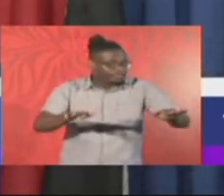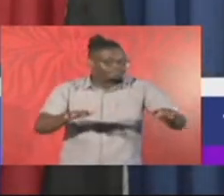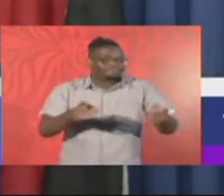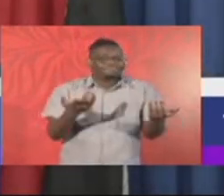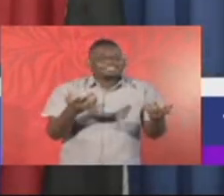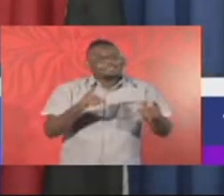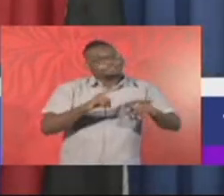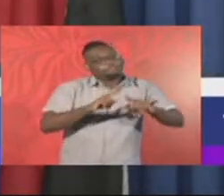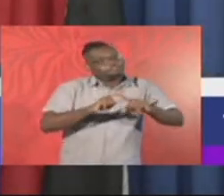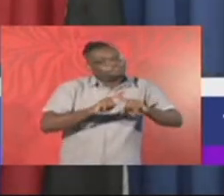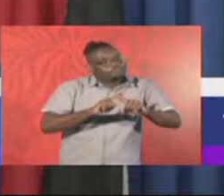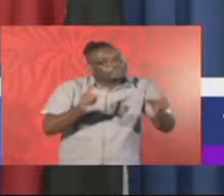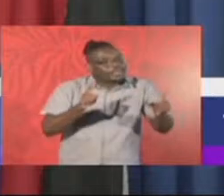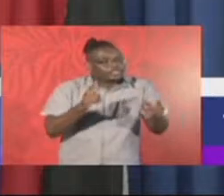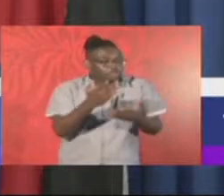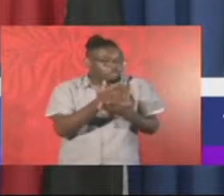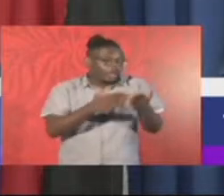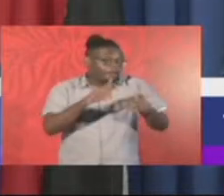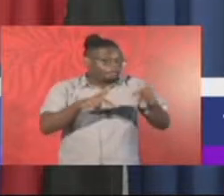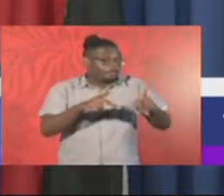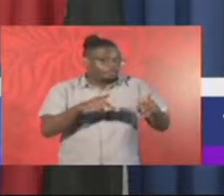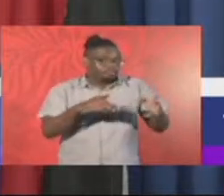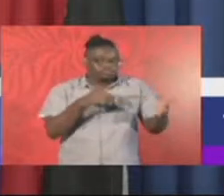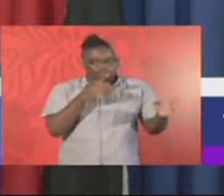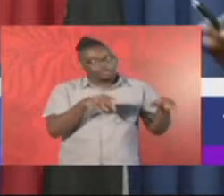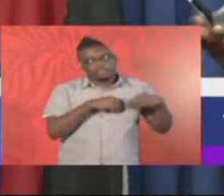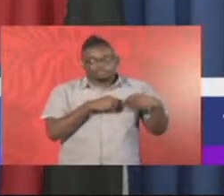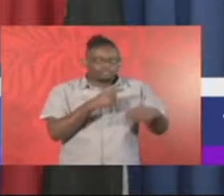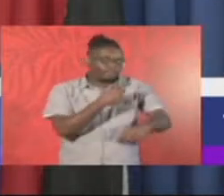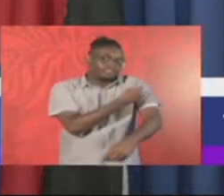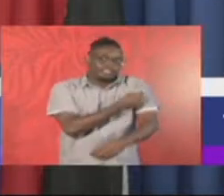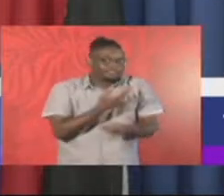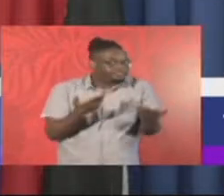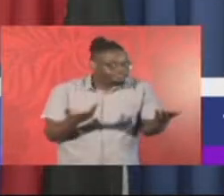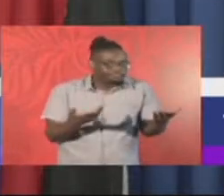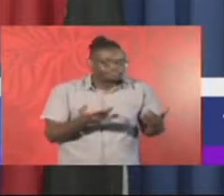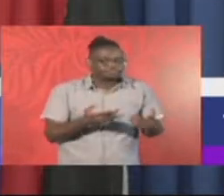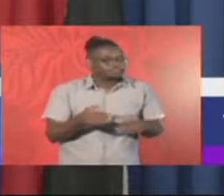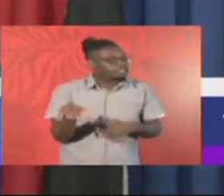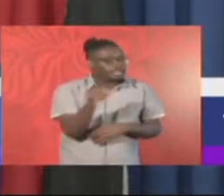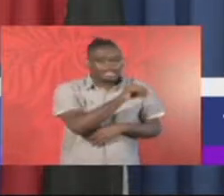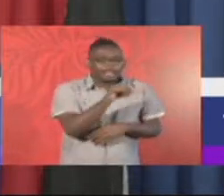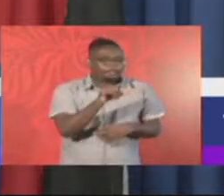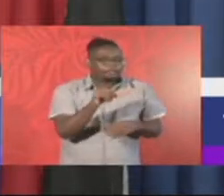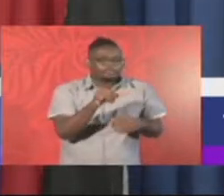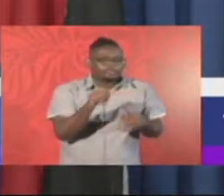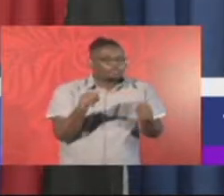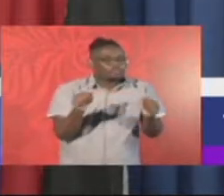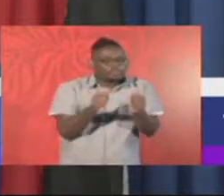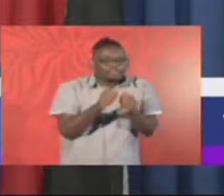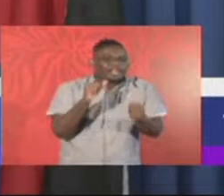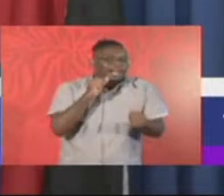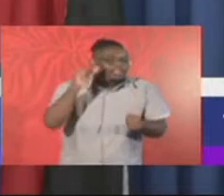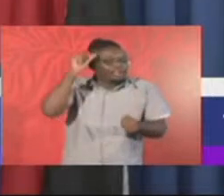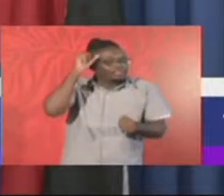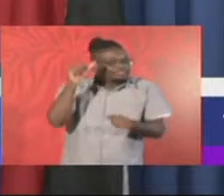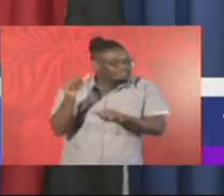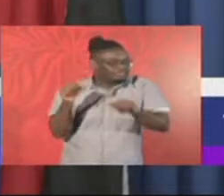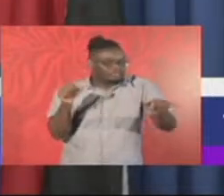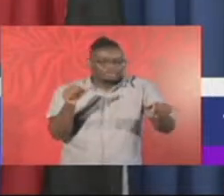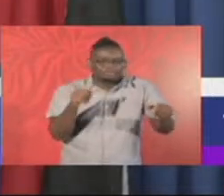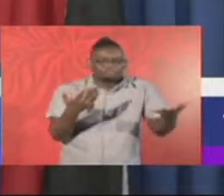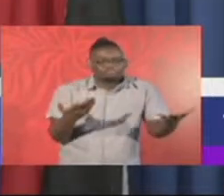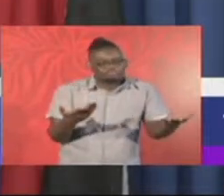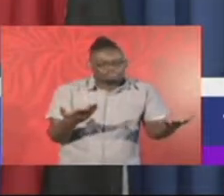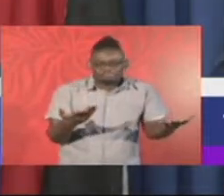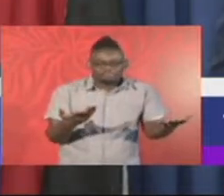applies to the national population. The minister talks about wonderful, and he encourages with encouraging words. What's